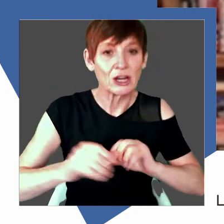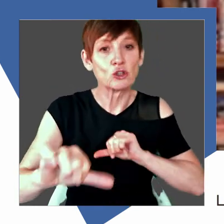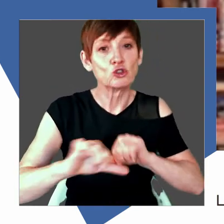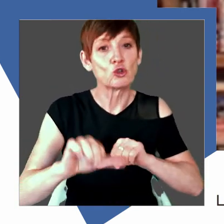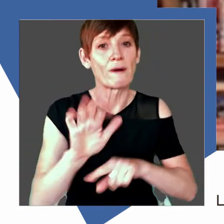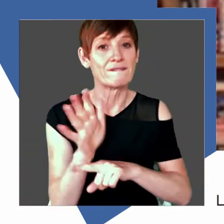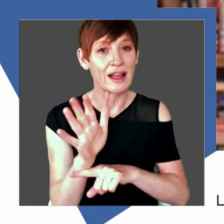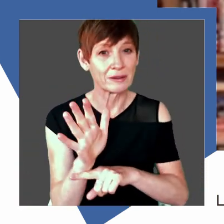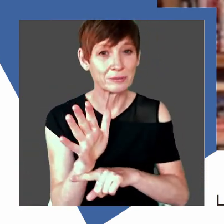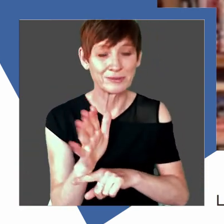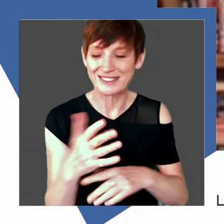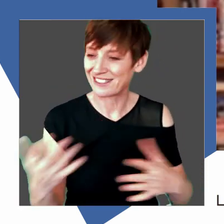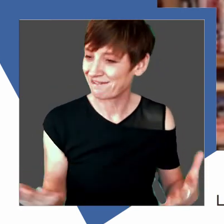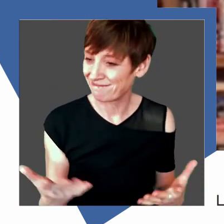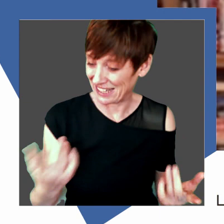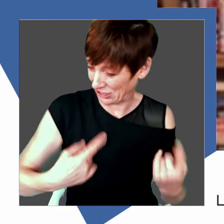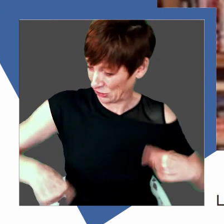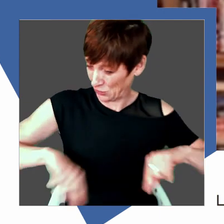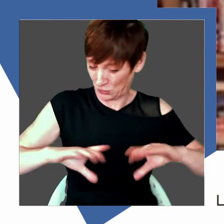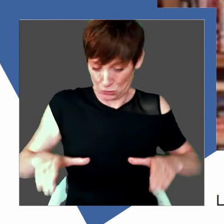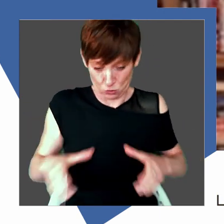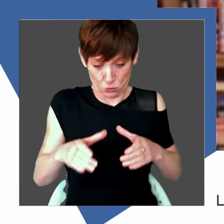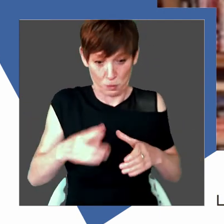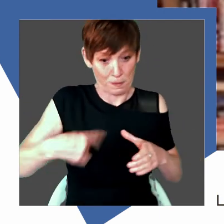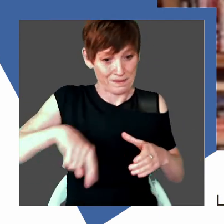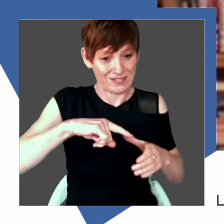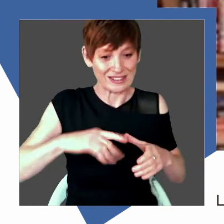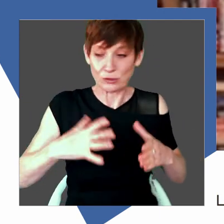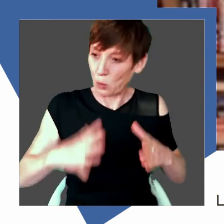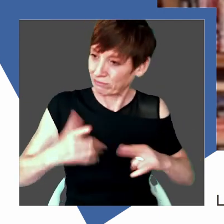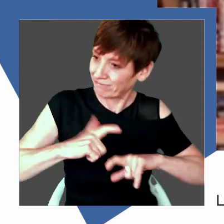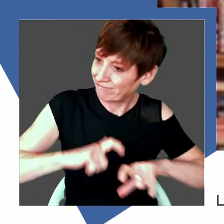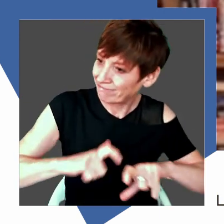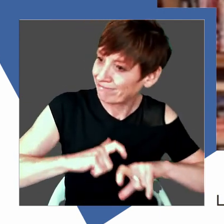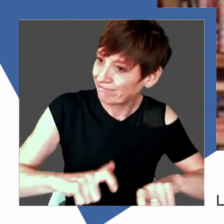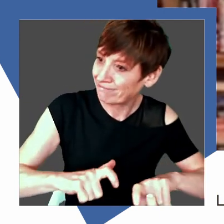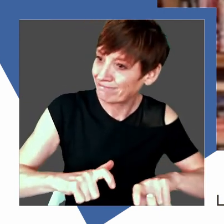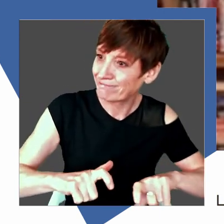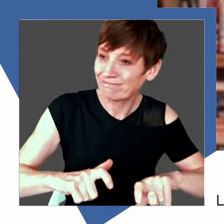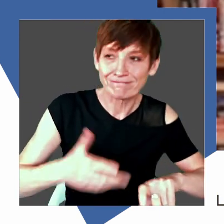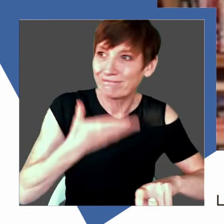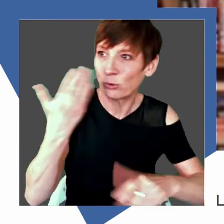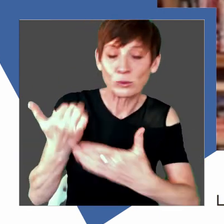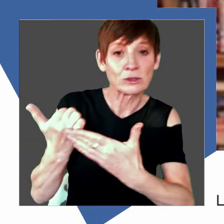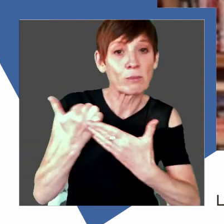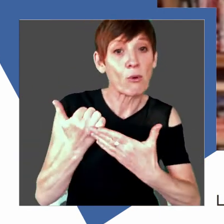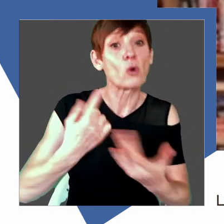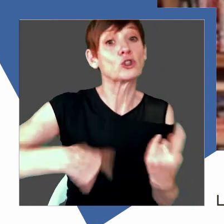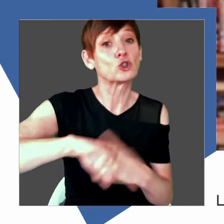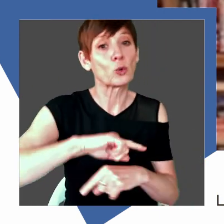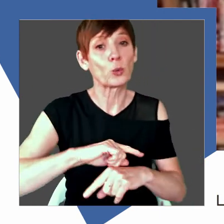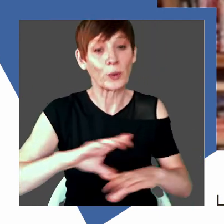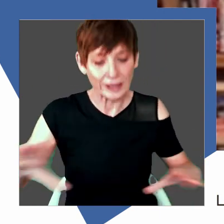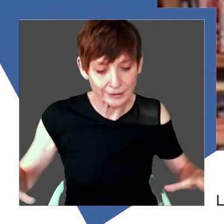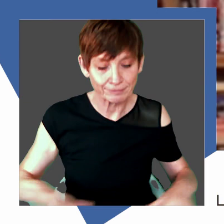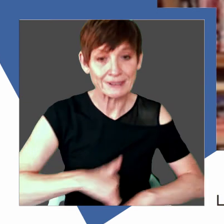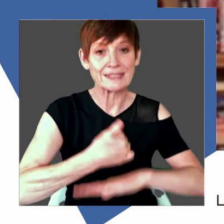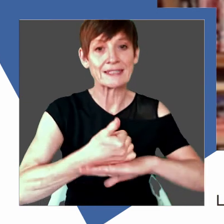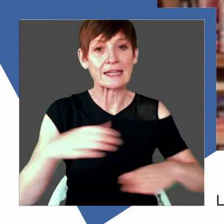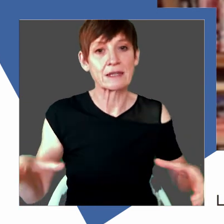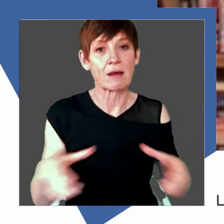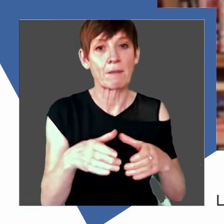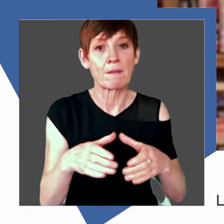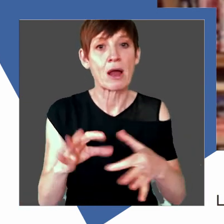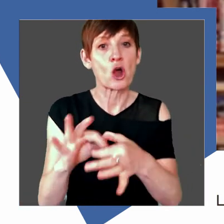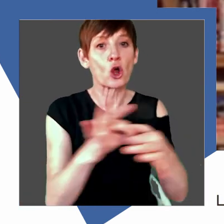And there wasn't really a way for us to do that with support and backing. So we decided we made a collective, basically. And there was a few